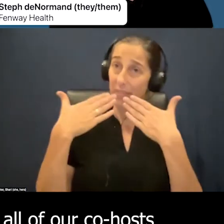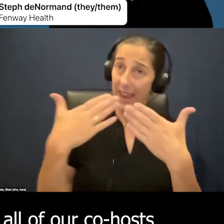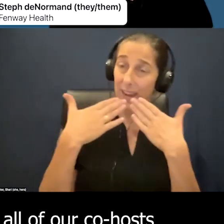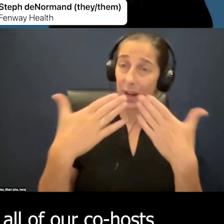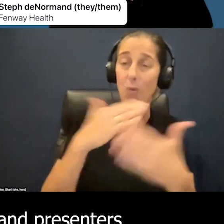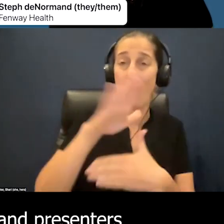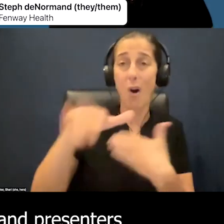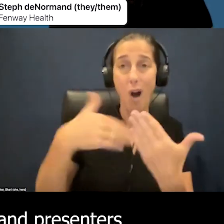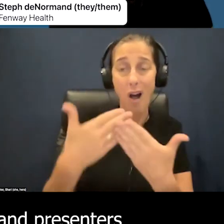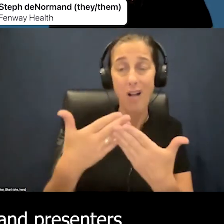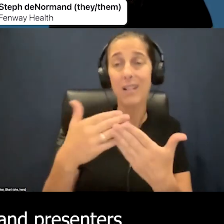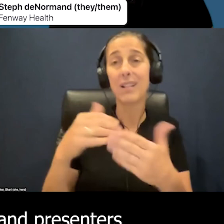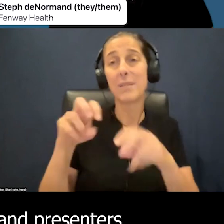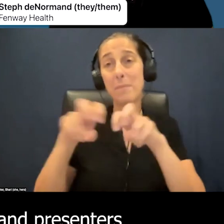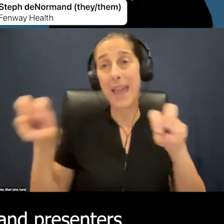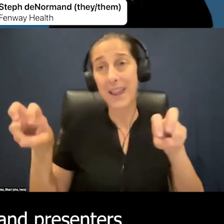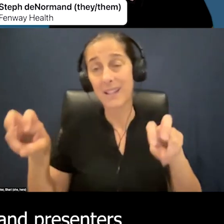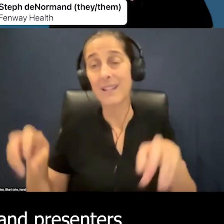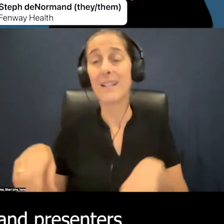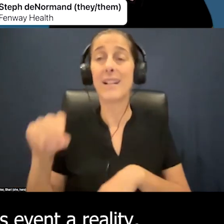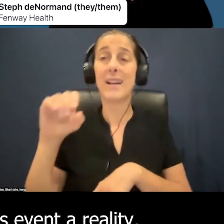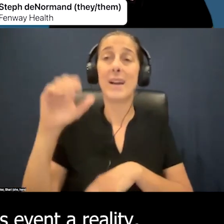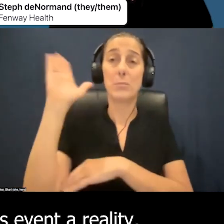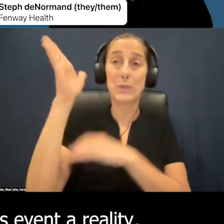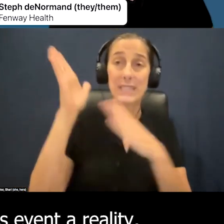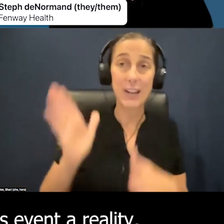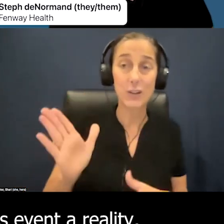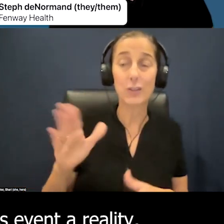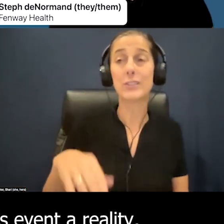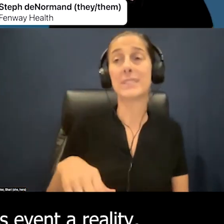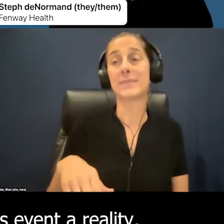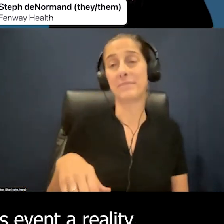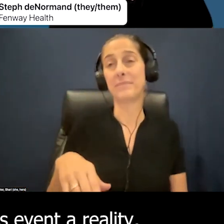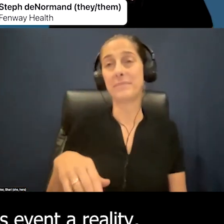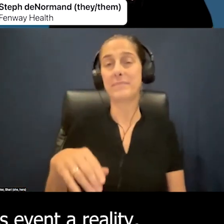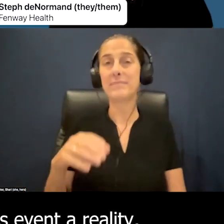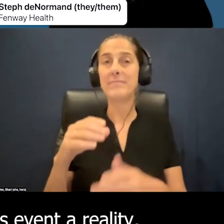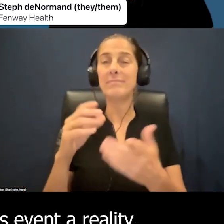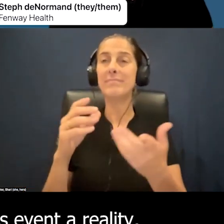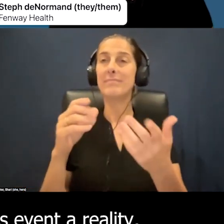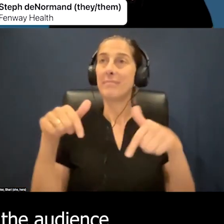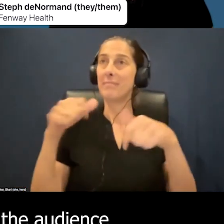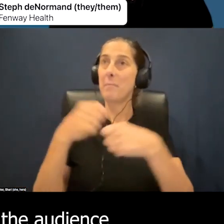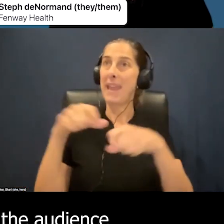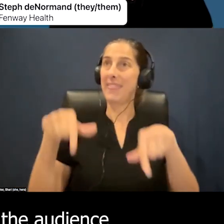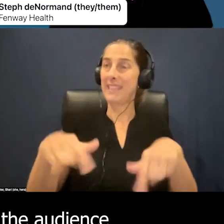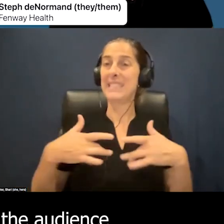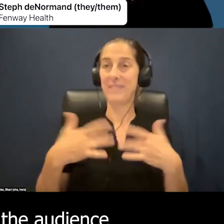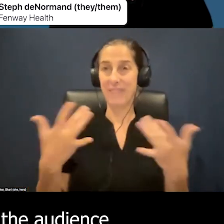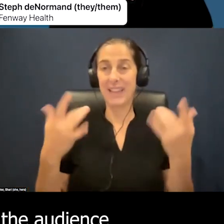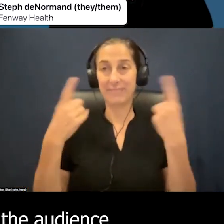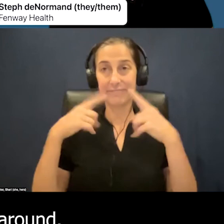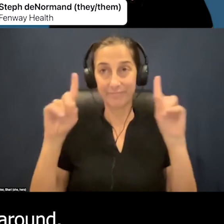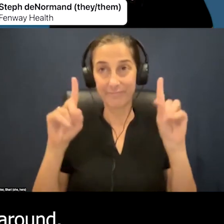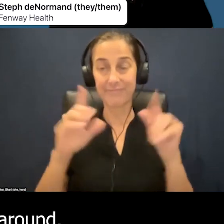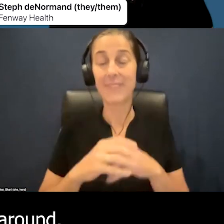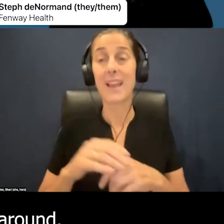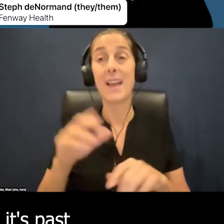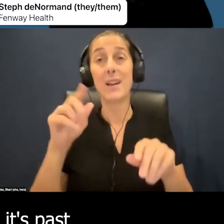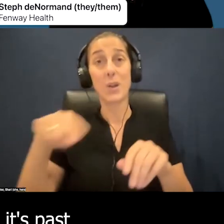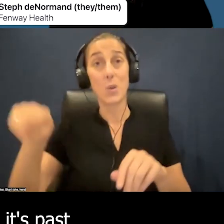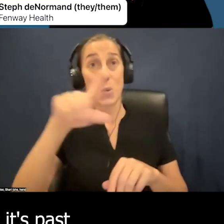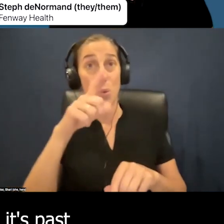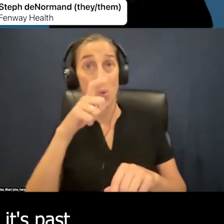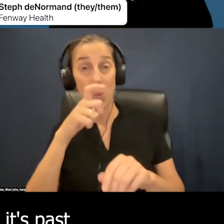co-hosts and our panelists and presenters today for making this event a reality. And all of you in the audience who stuck